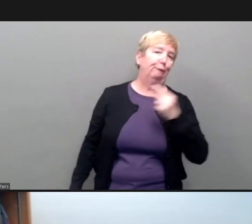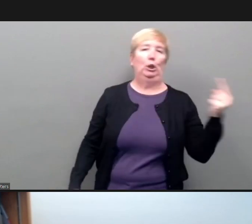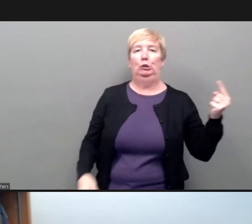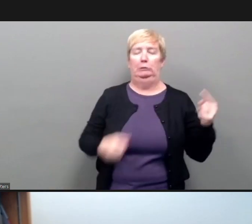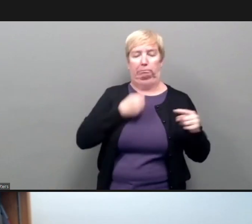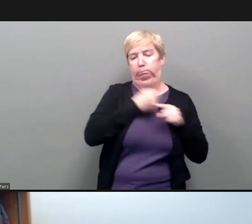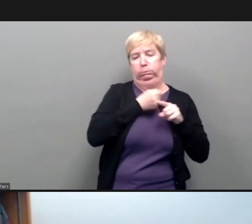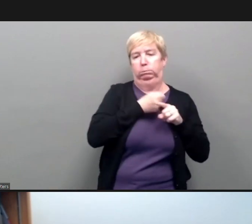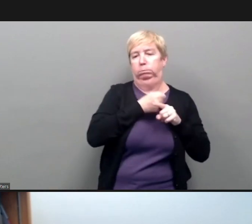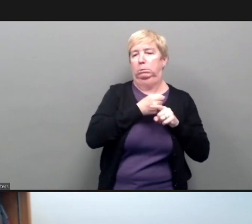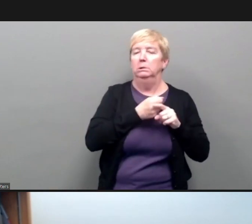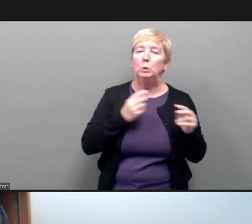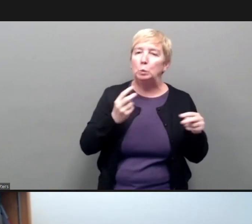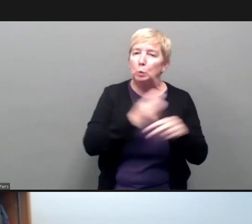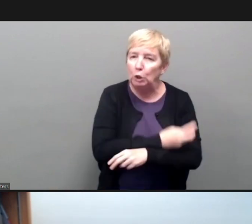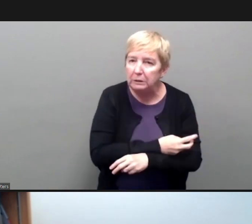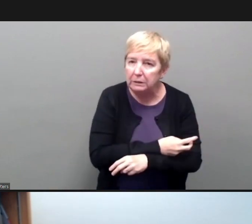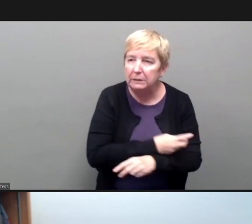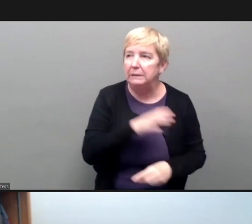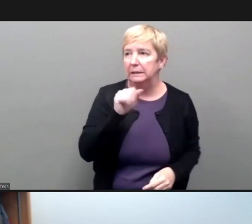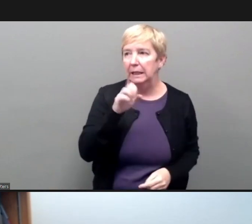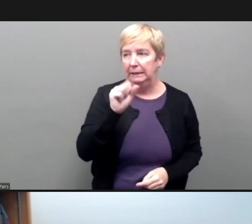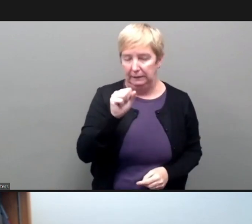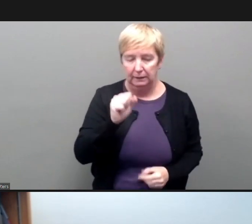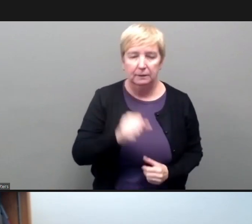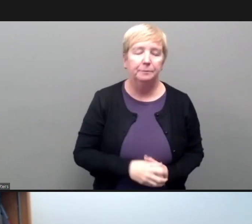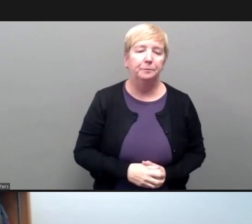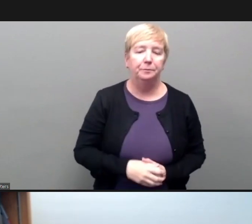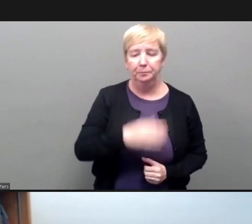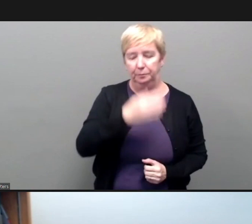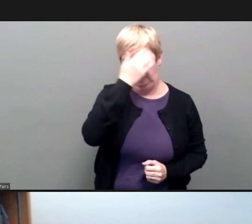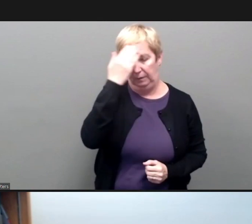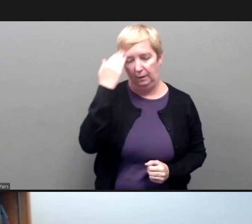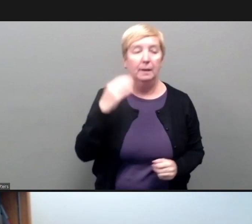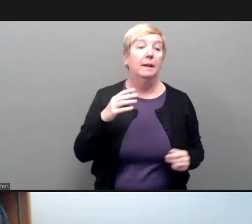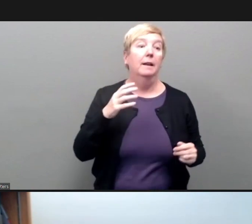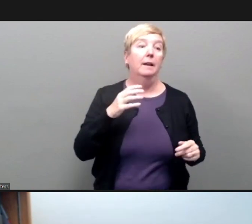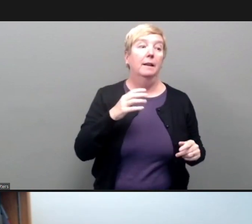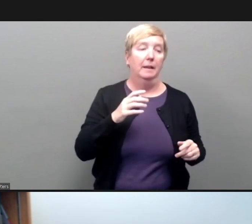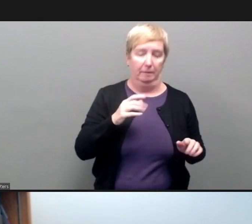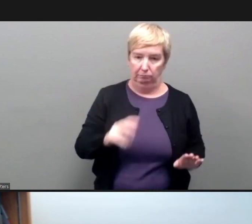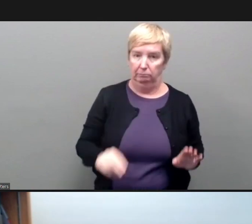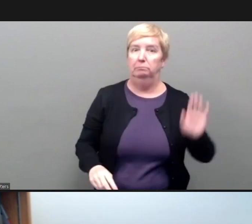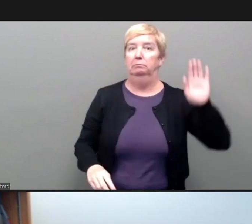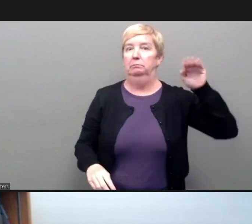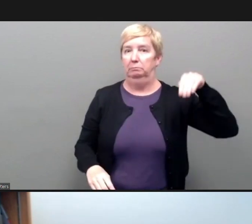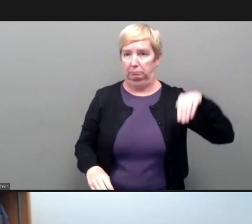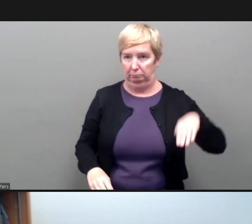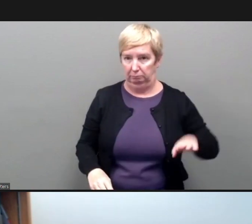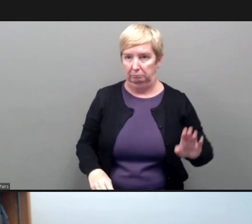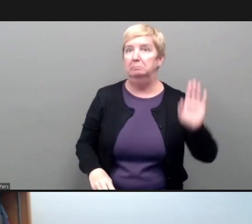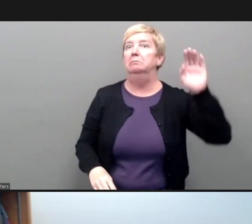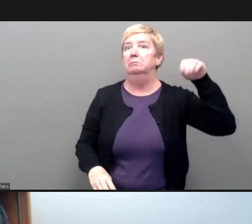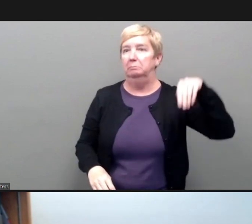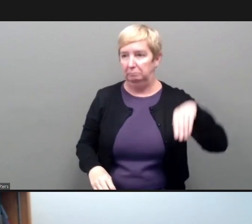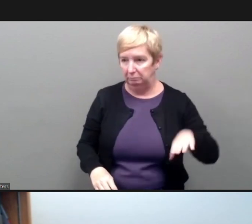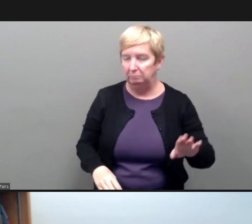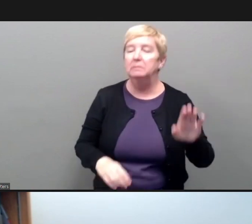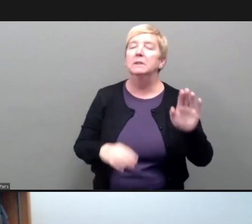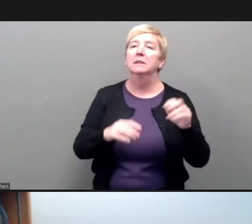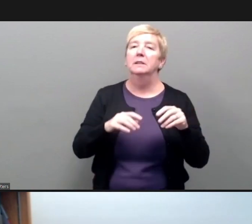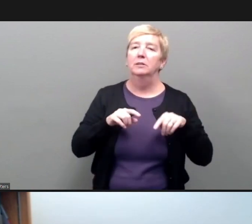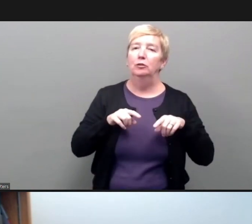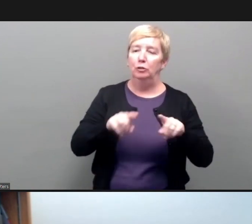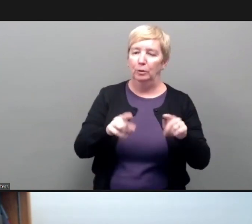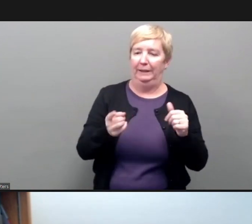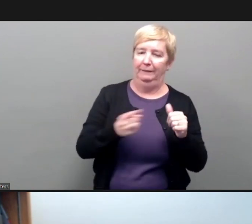of cases, and then tended to go up and down that first couple waves